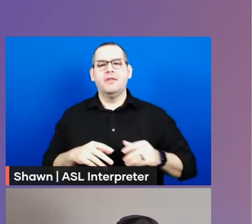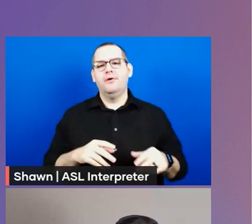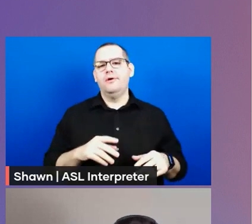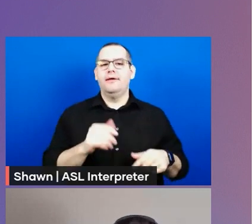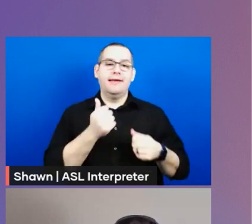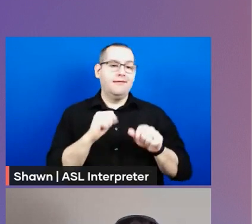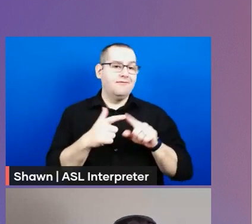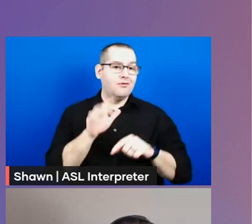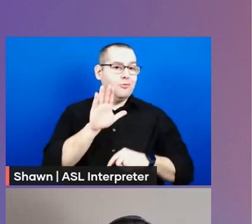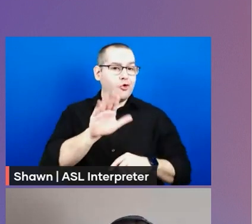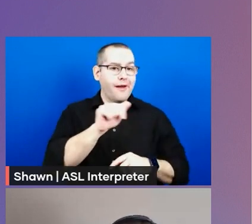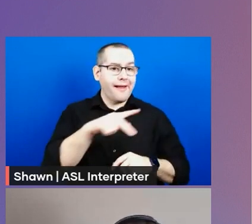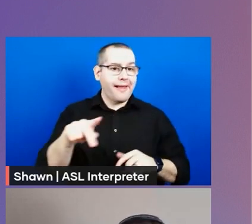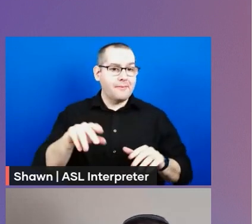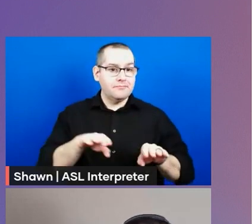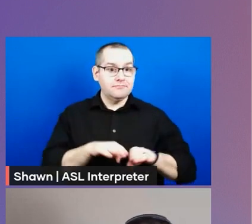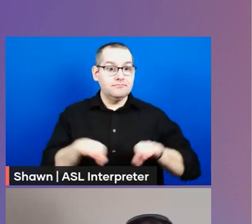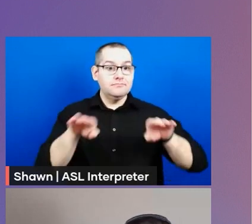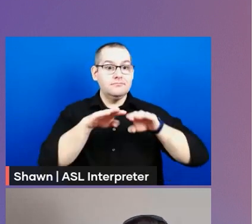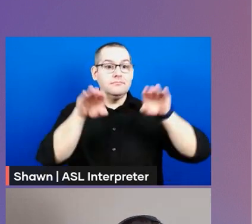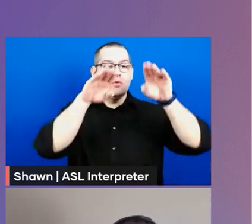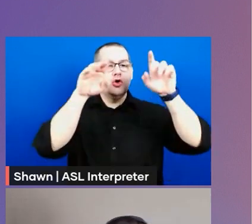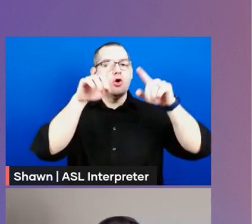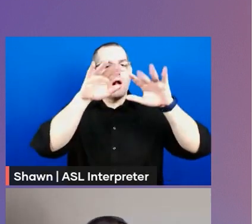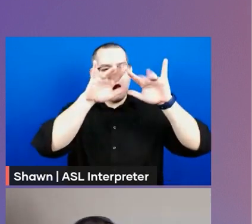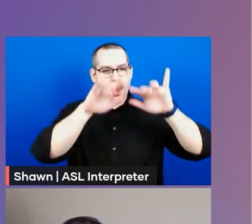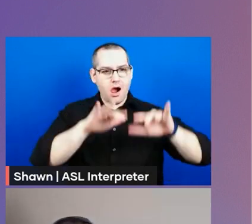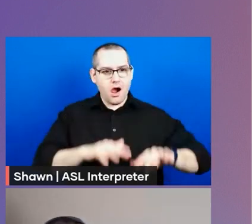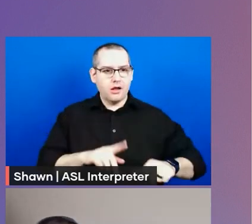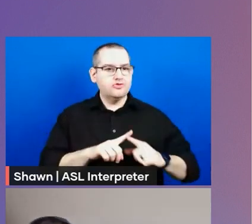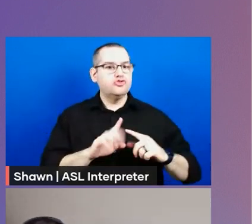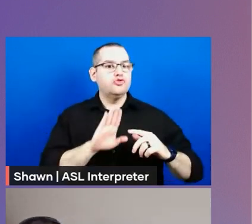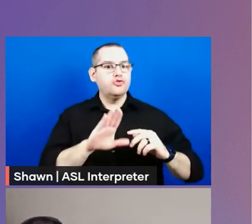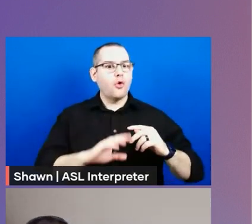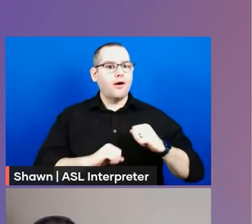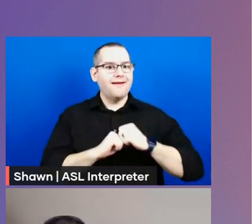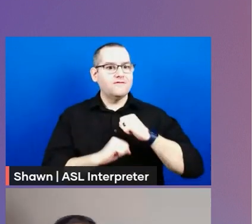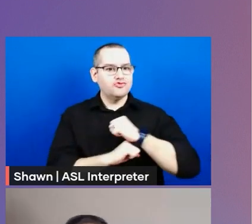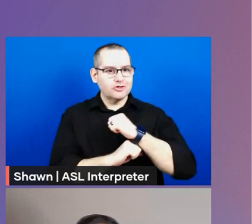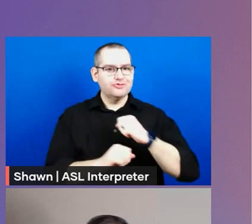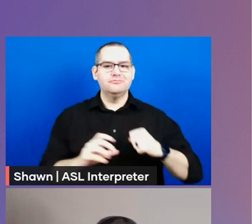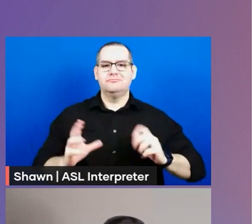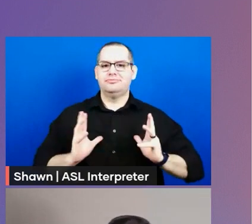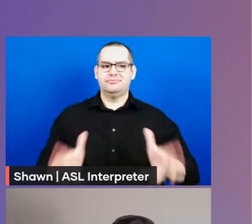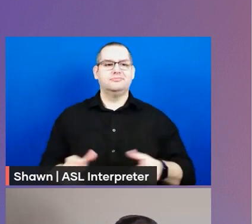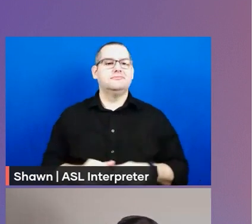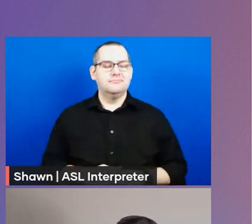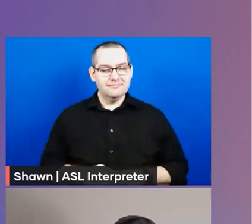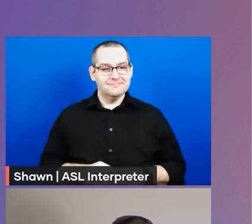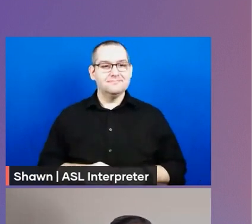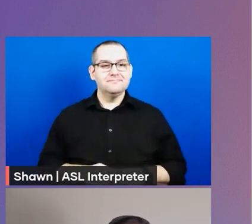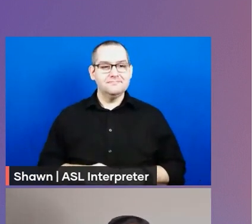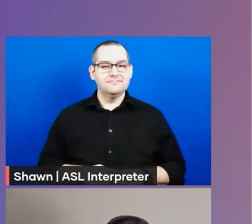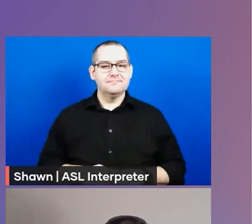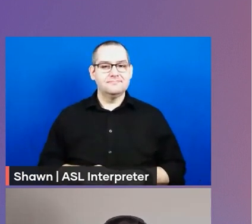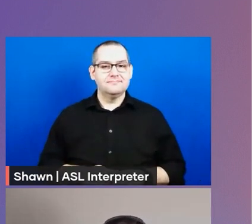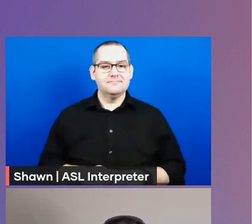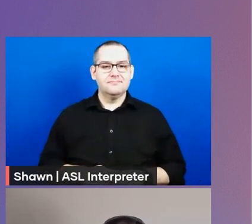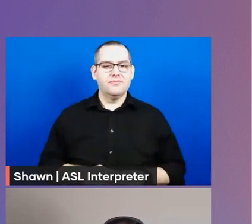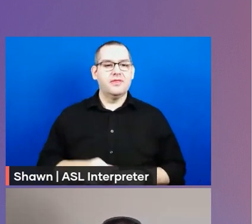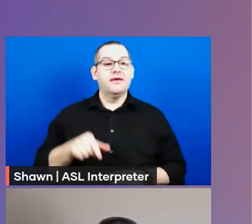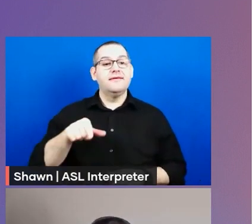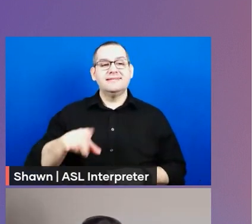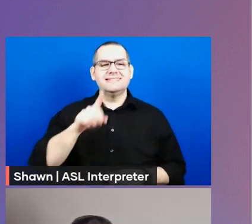from your application layer all the way down to your infrastructure, right? And so how this is going to work is it's a decoupled